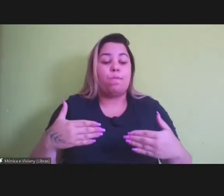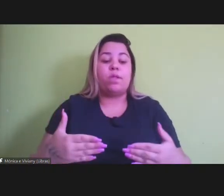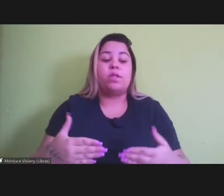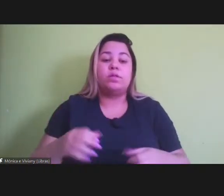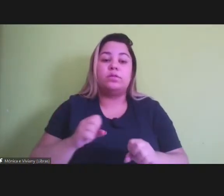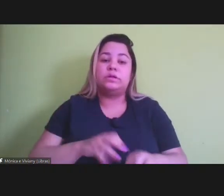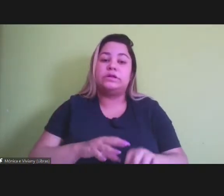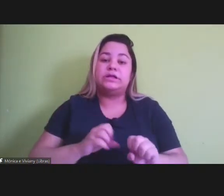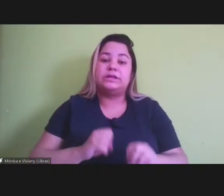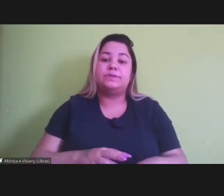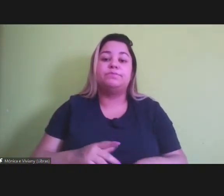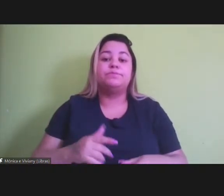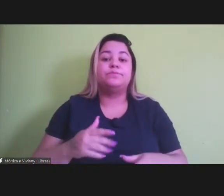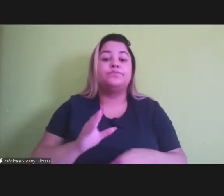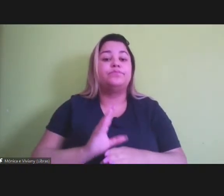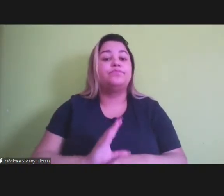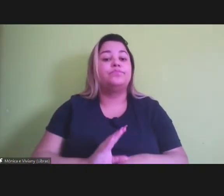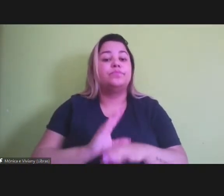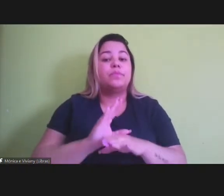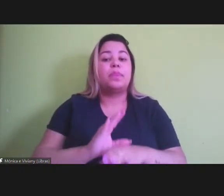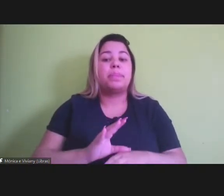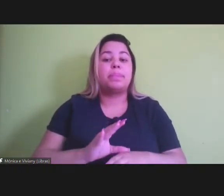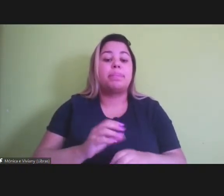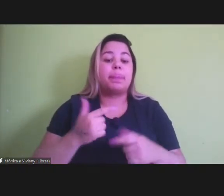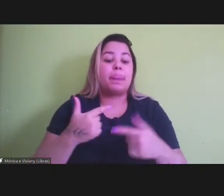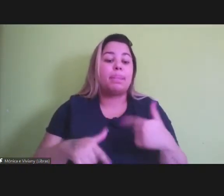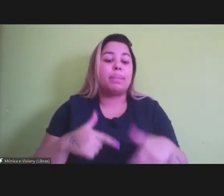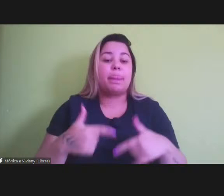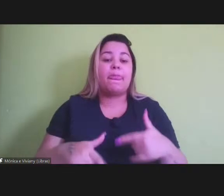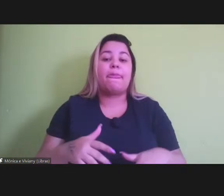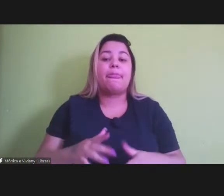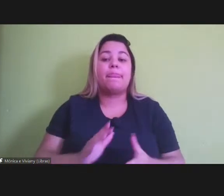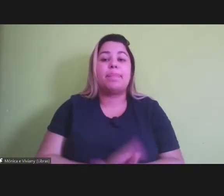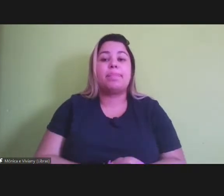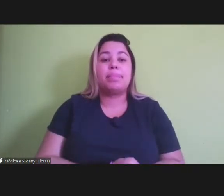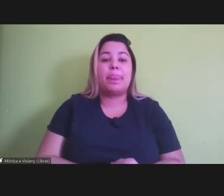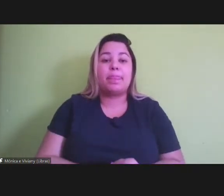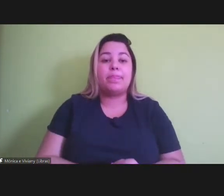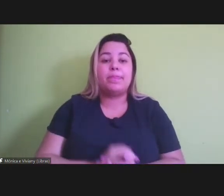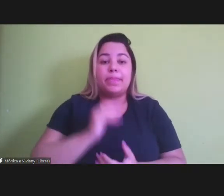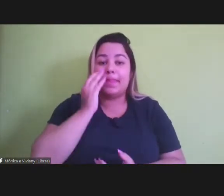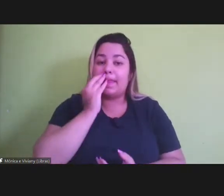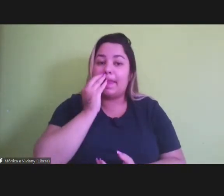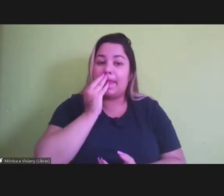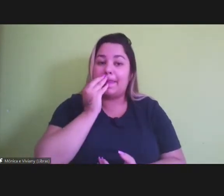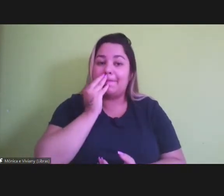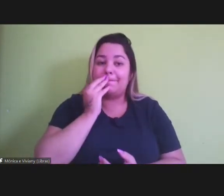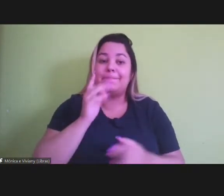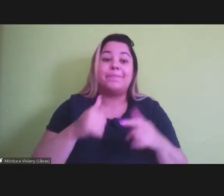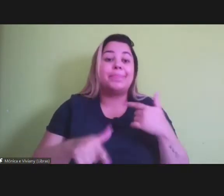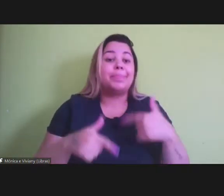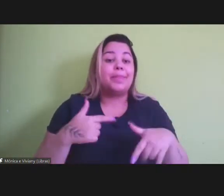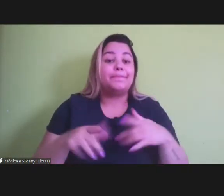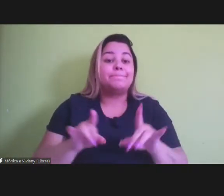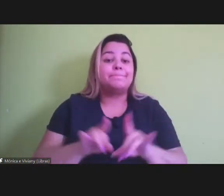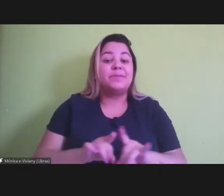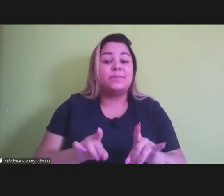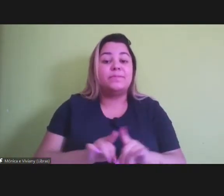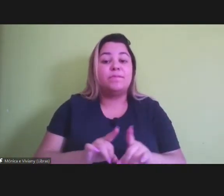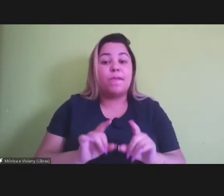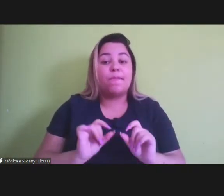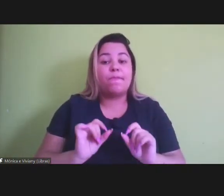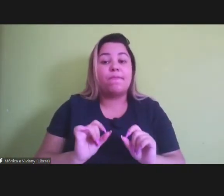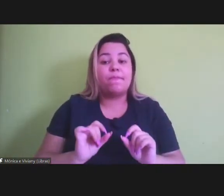Education, workers, counselors, and this commission has also a